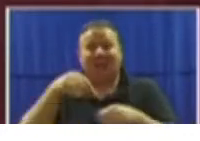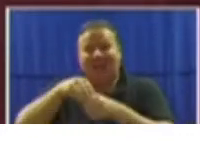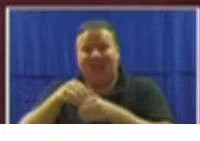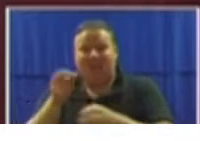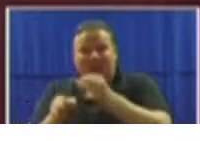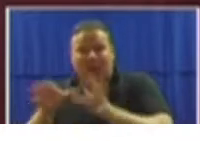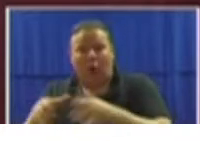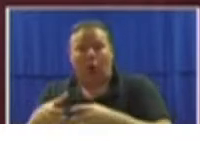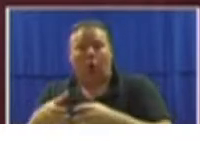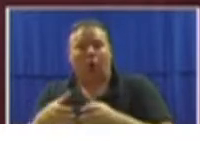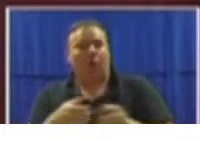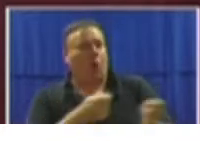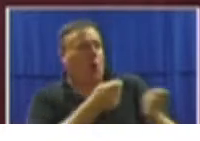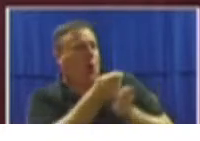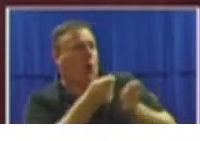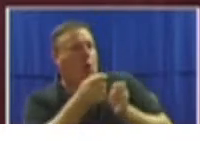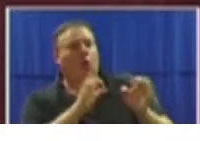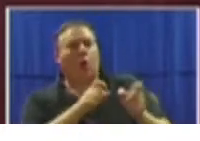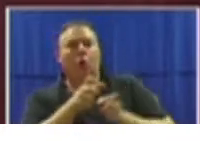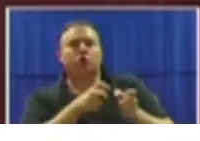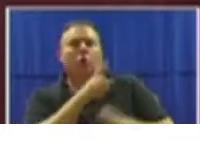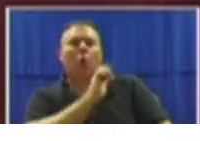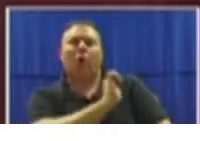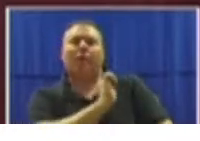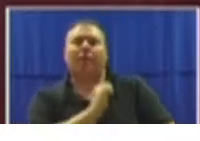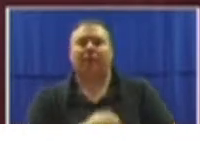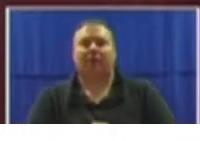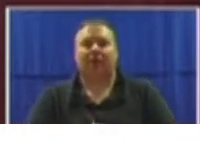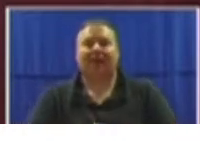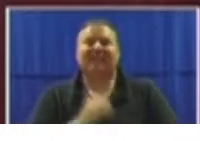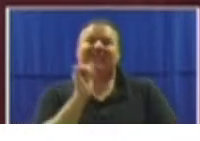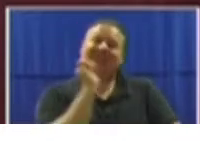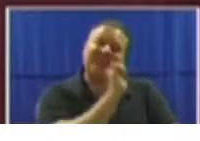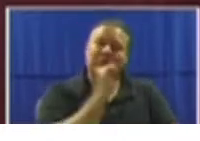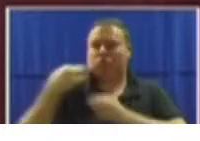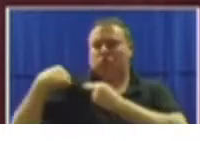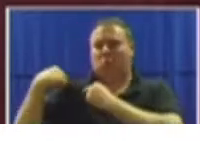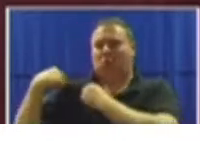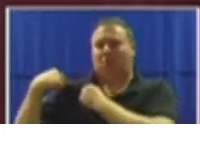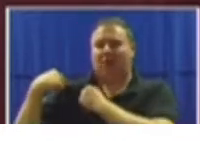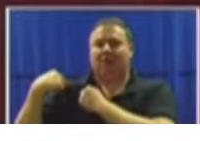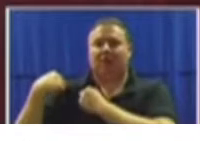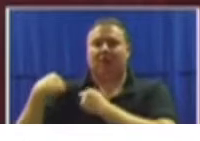ruling party. And it falls squarely upon his shoulders to